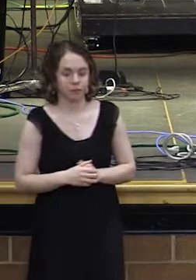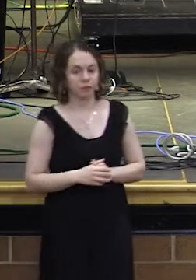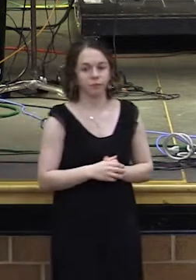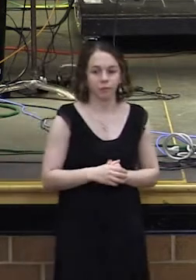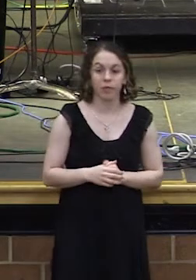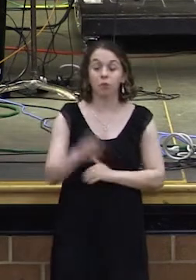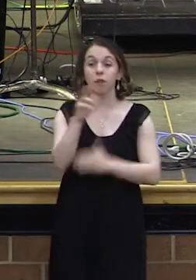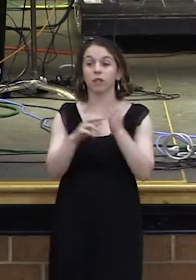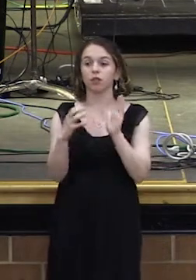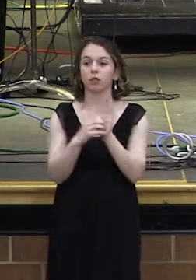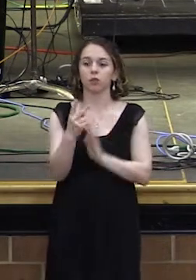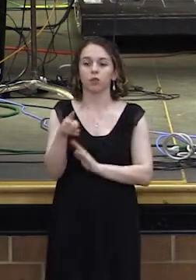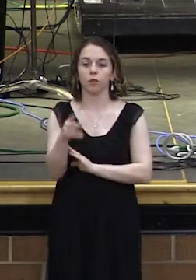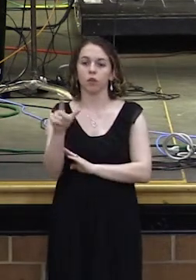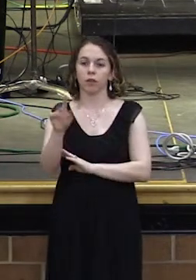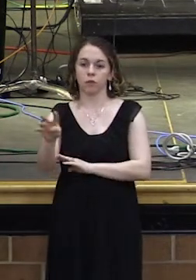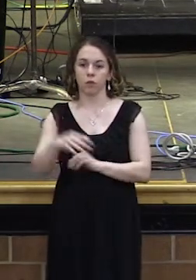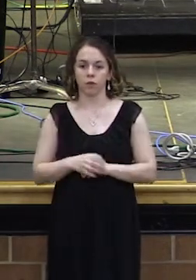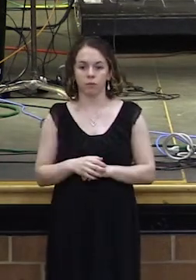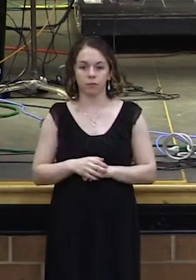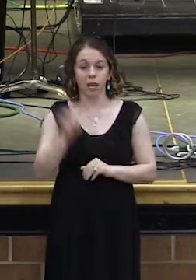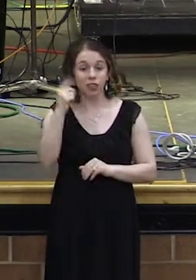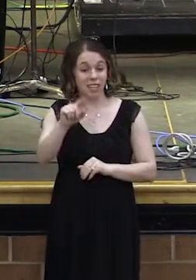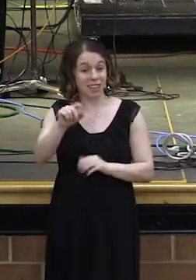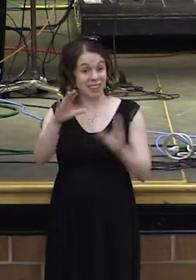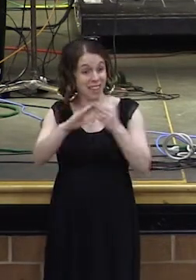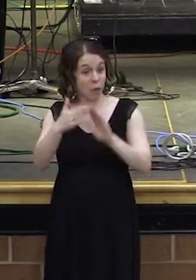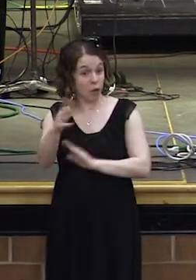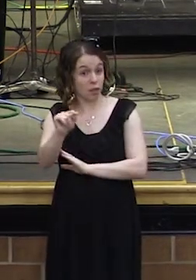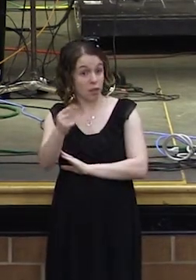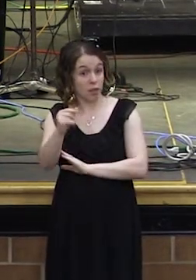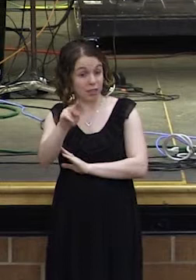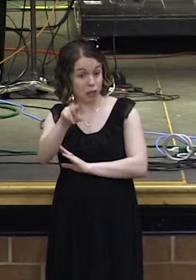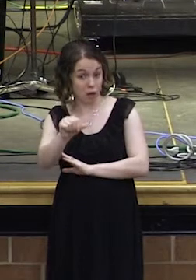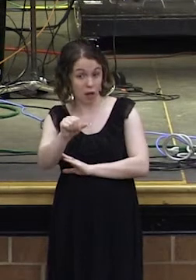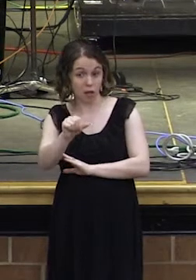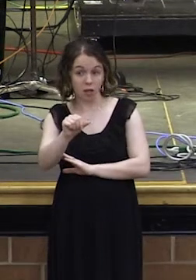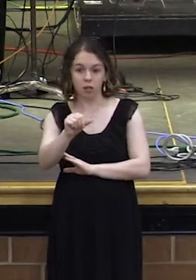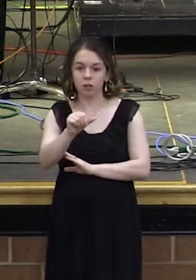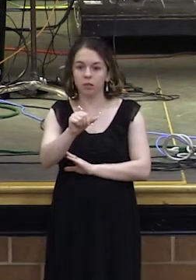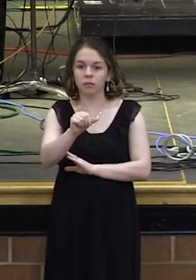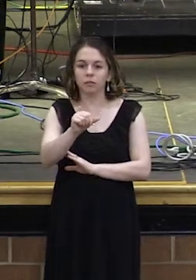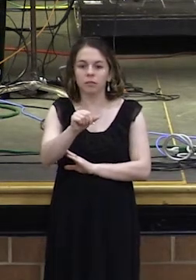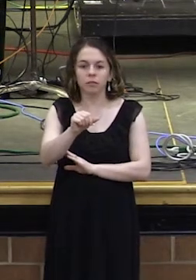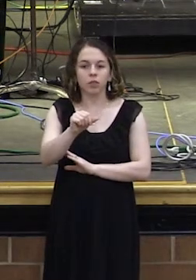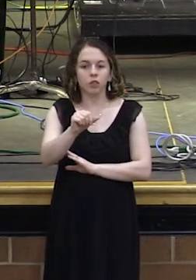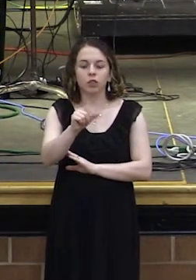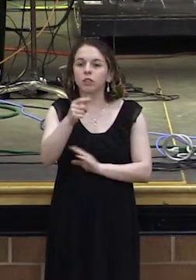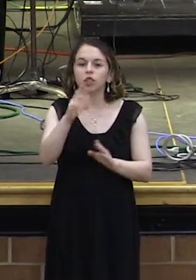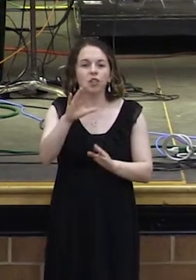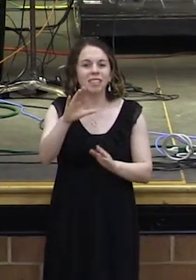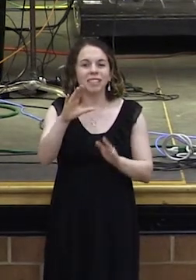to you the rest who are in thy Tyra who do not hold the teachings who have not known the Deep things of Satan as they call them I